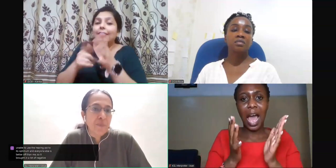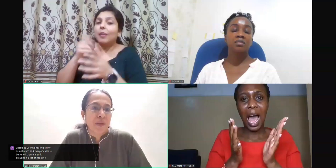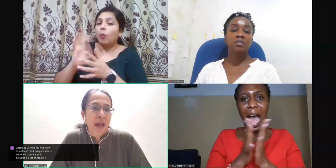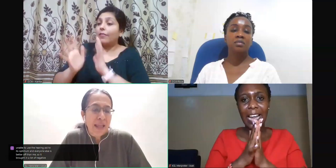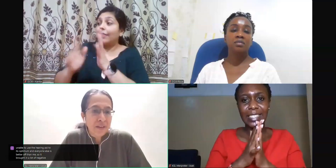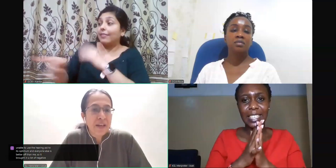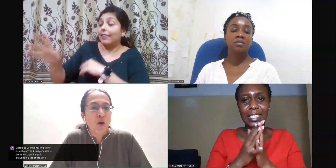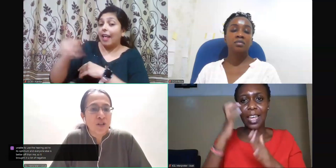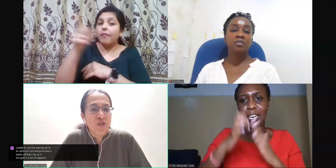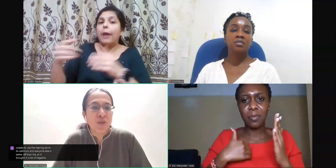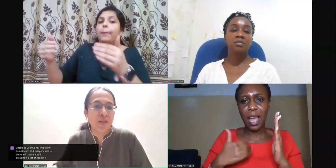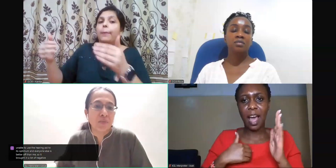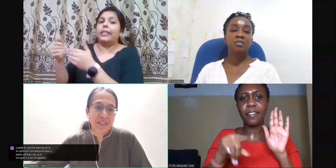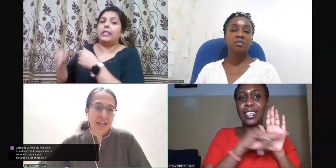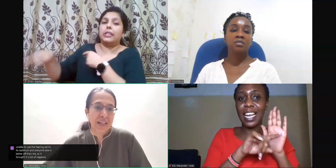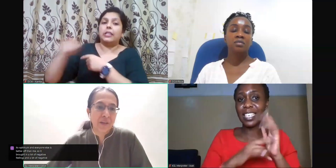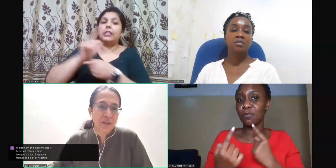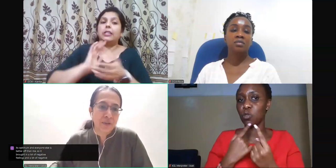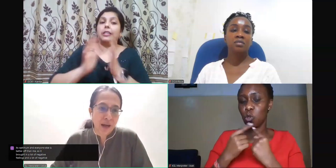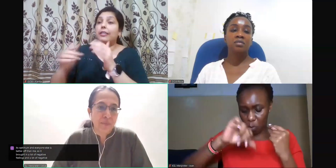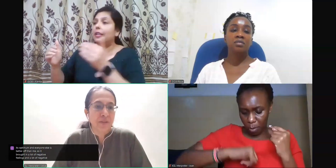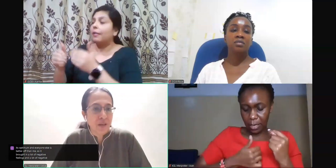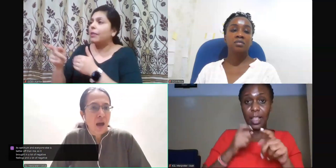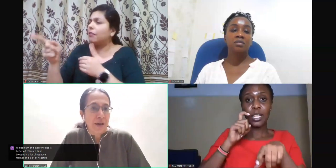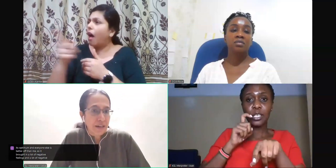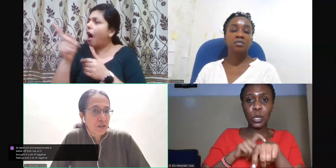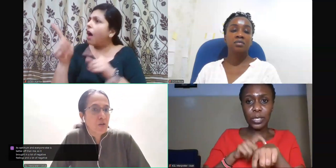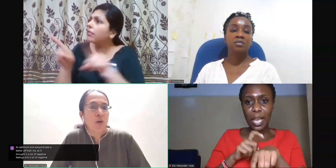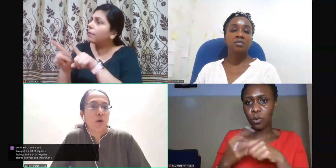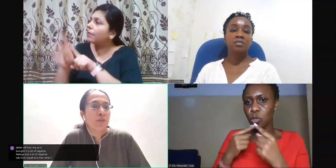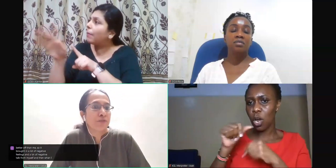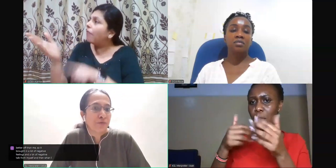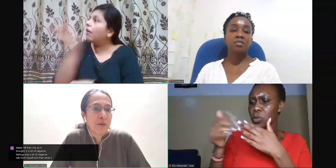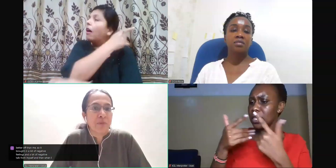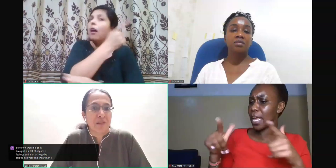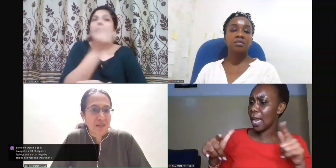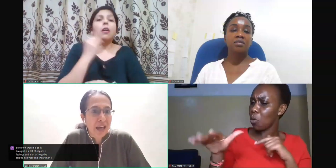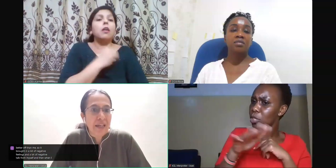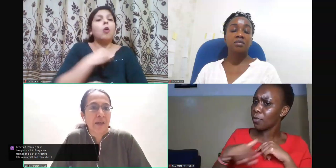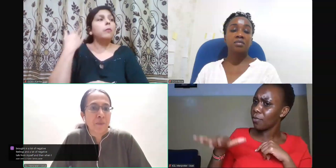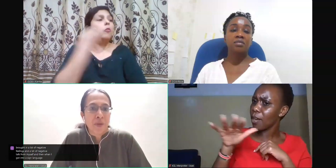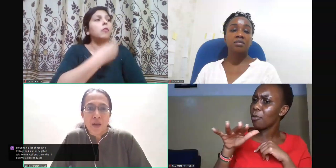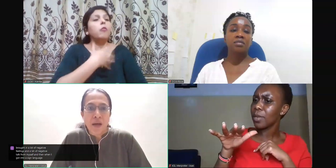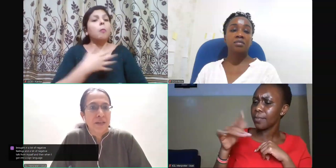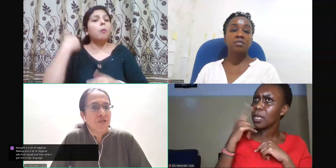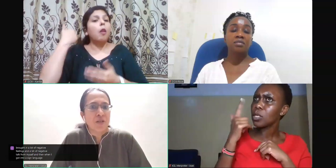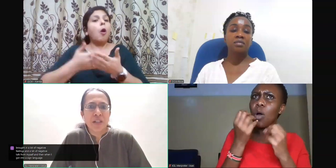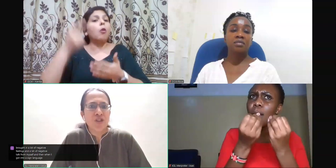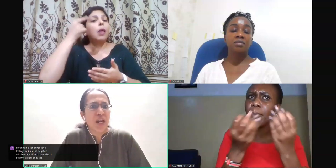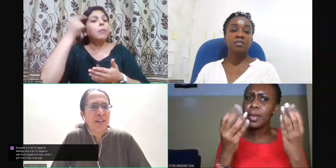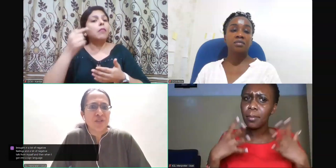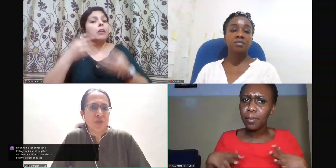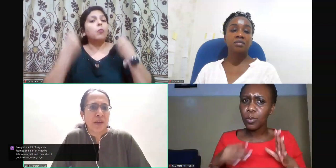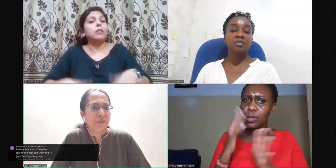myself. And then when I got into a sign language environment and I saw a lot of deaf people signing, it